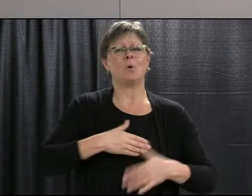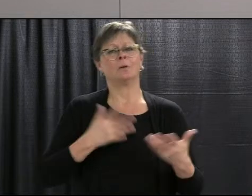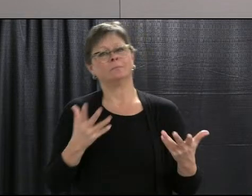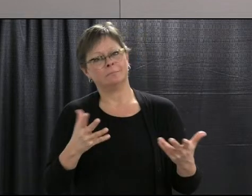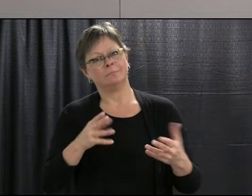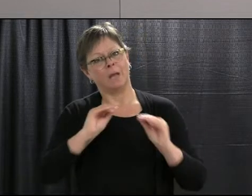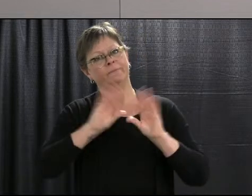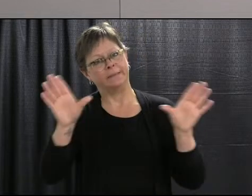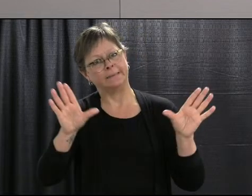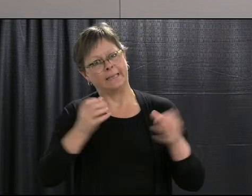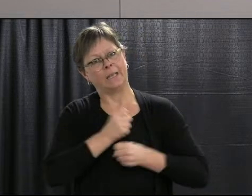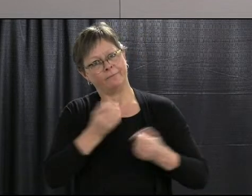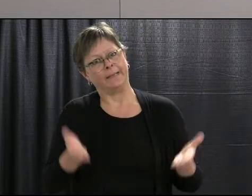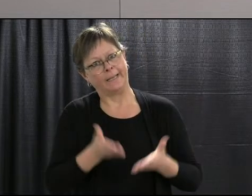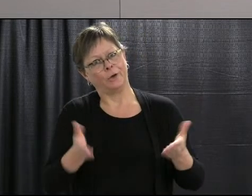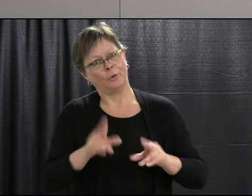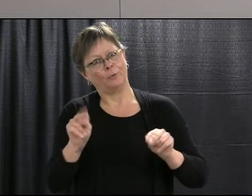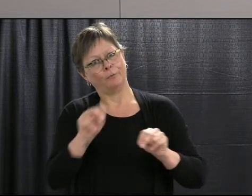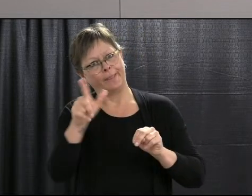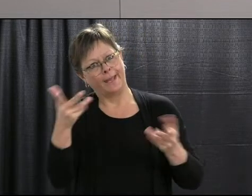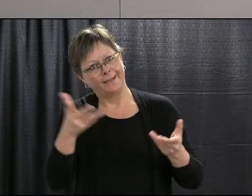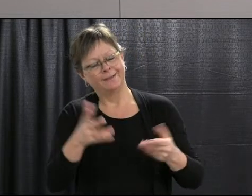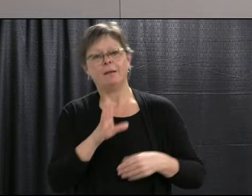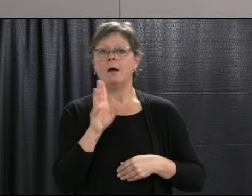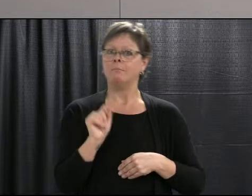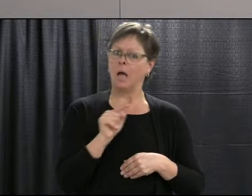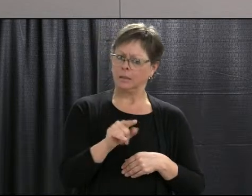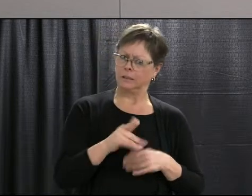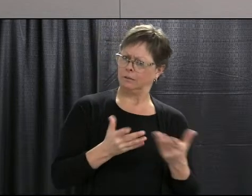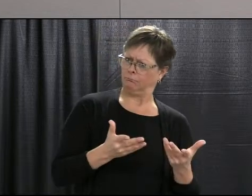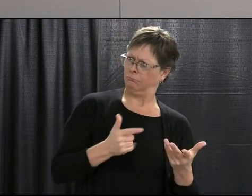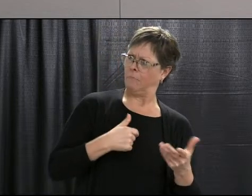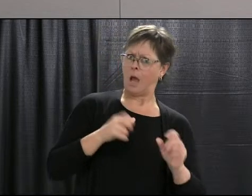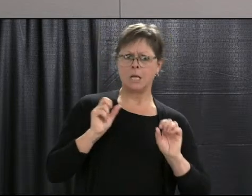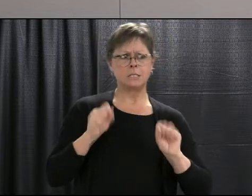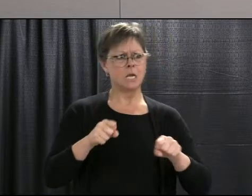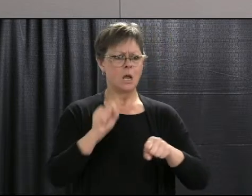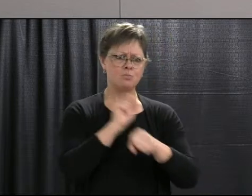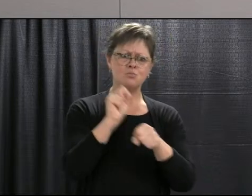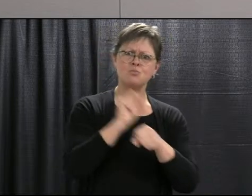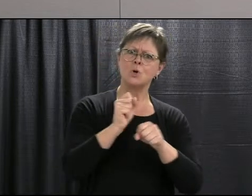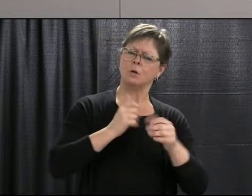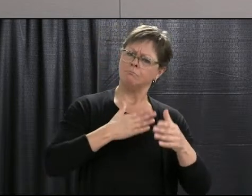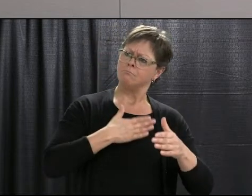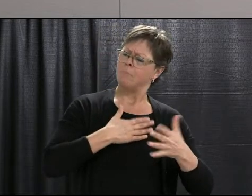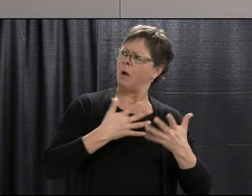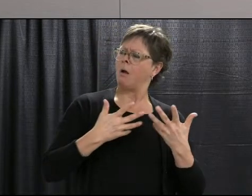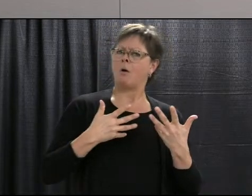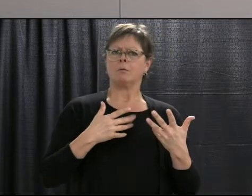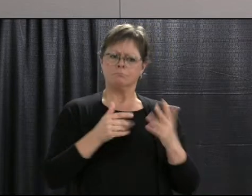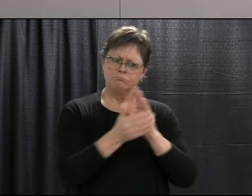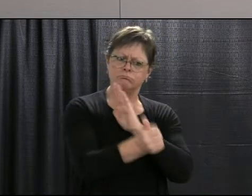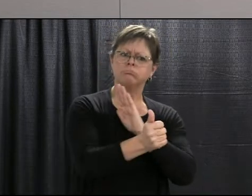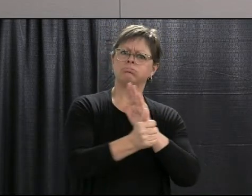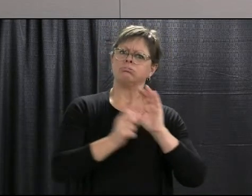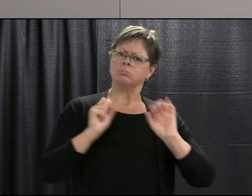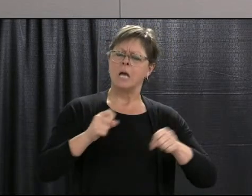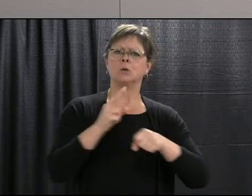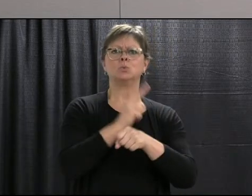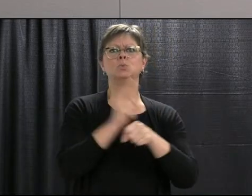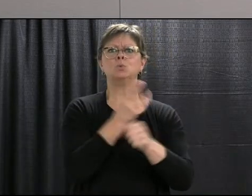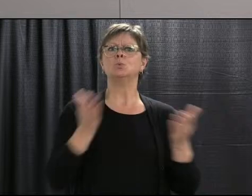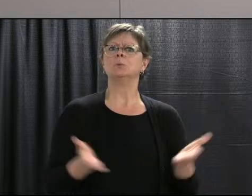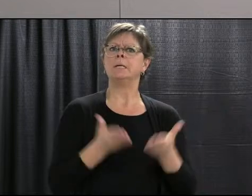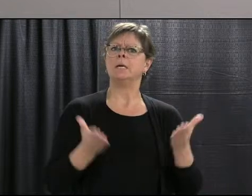But he also found that he was able to work at the top of his scope of practice, and he wanted to be part of